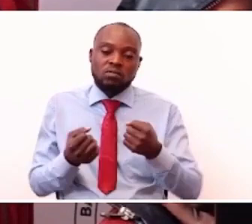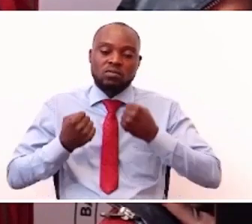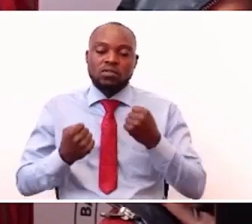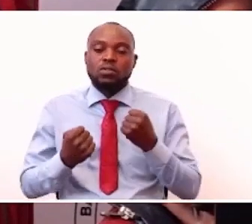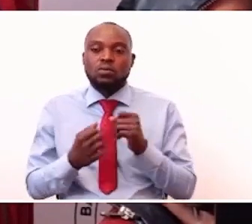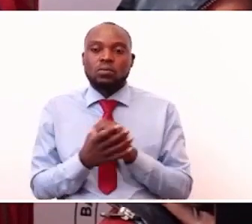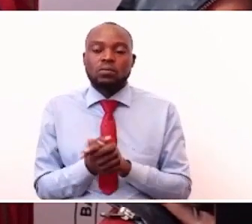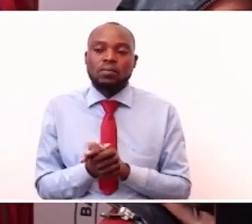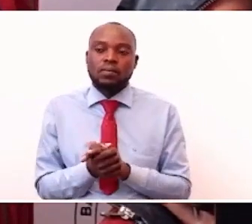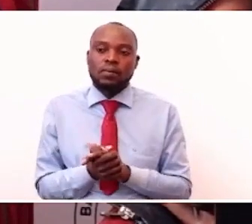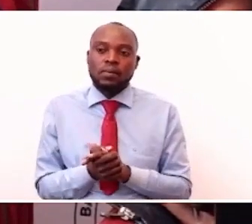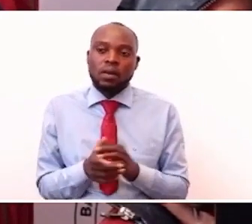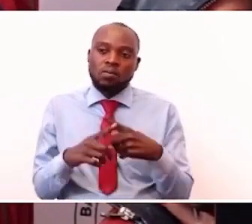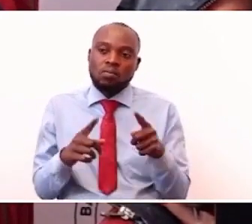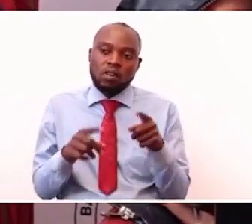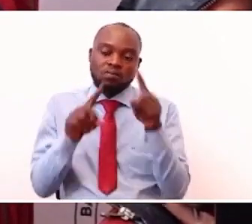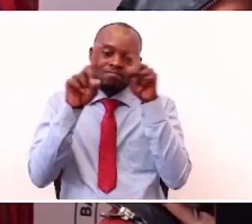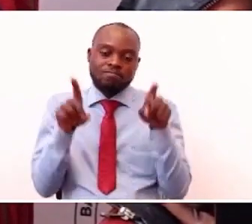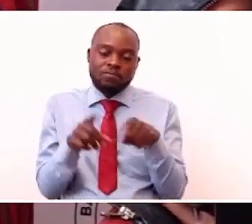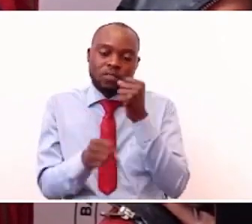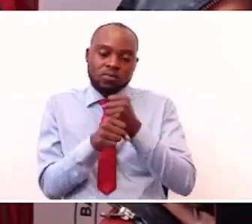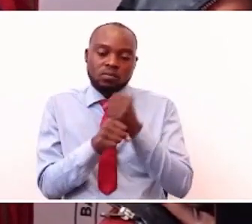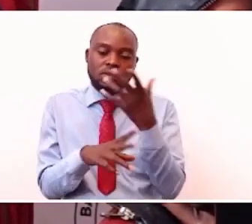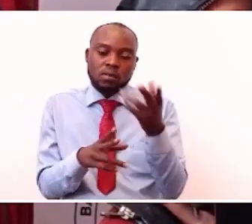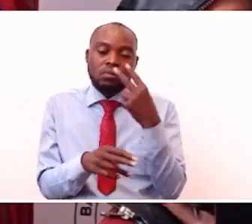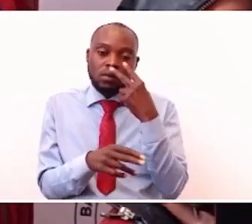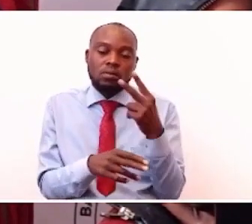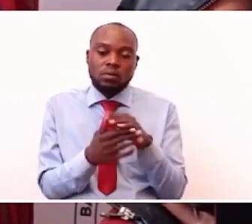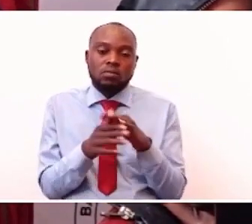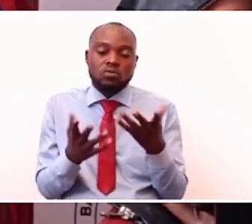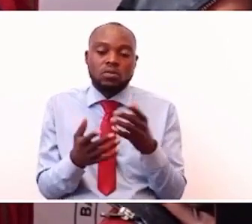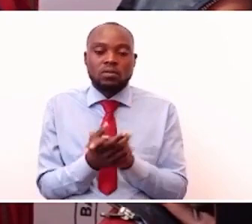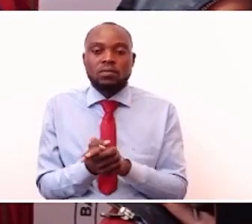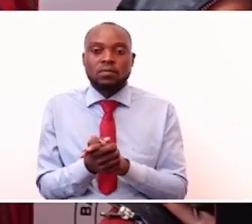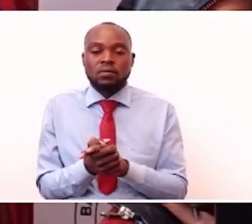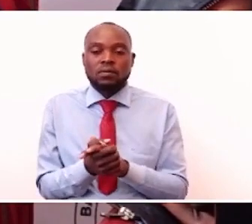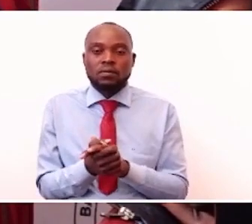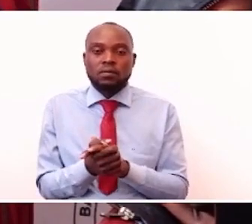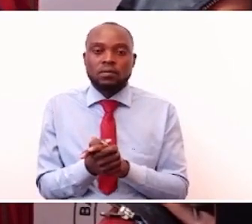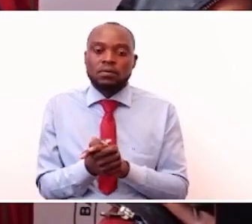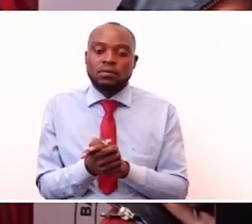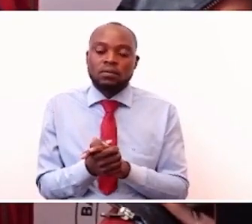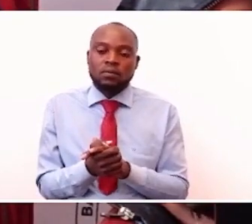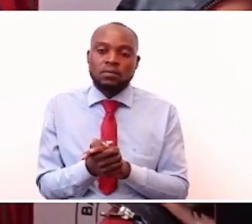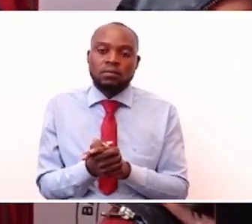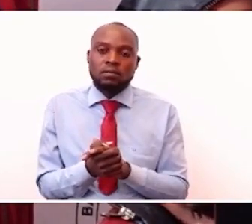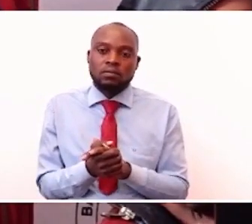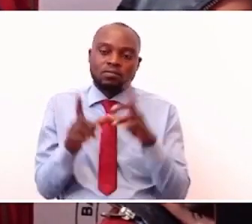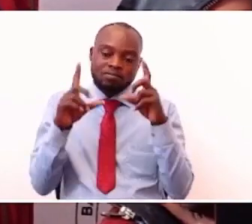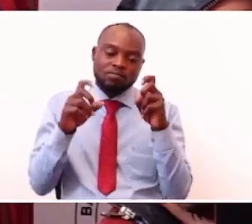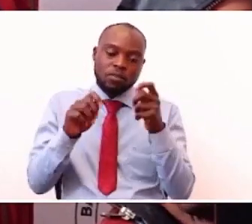and regulatory framework that can be able to ensure that the cryptocurrencies